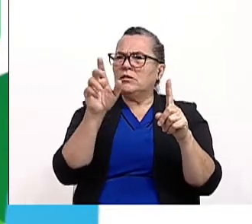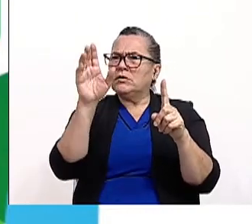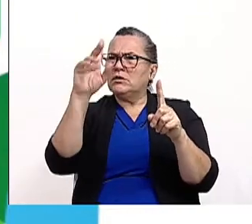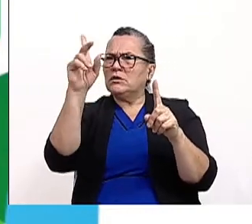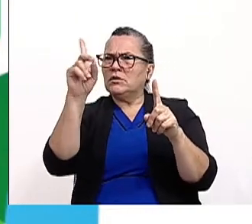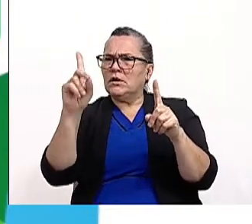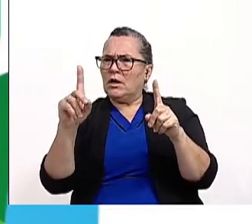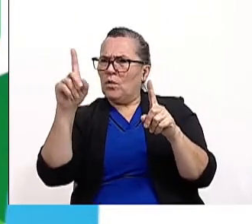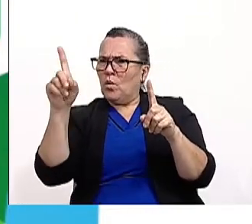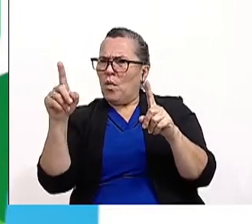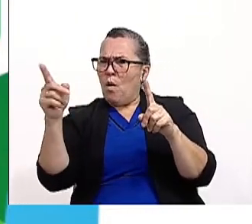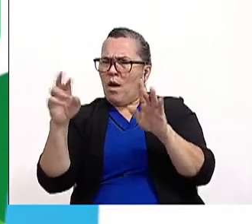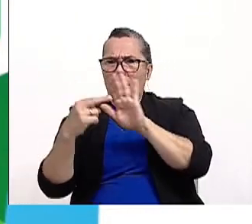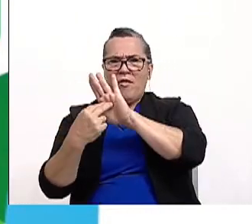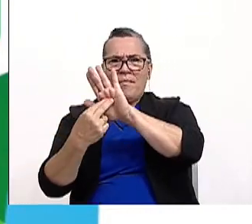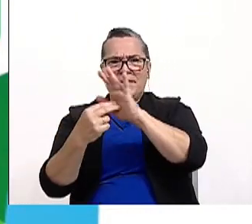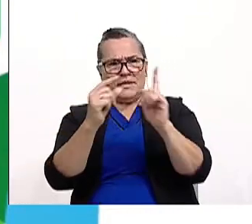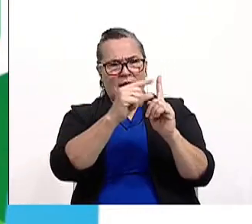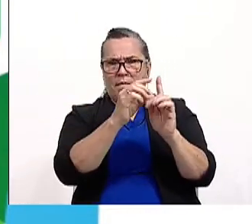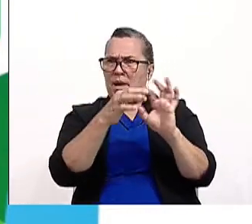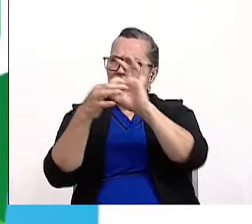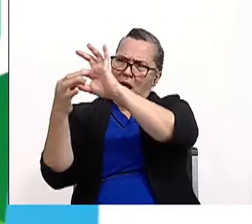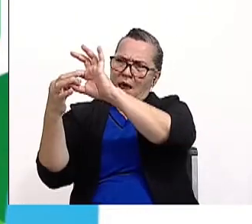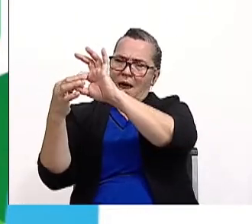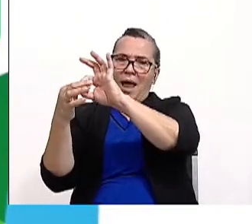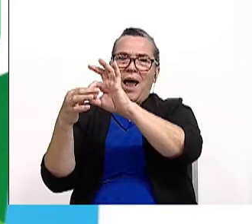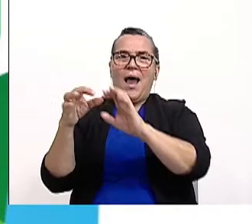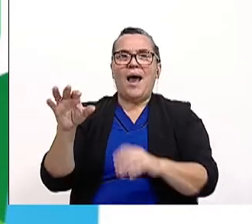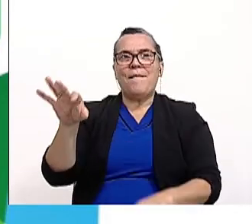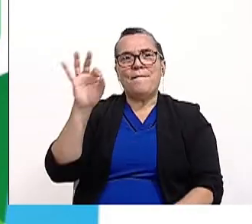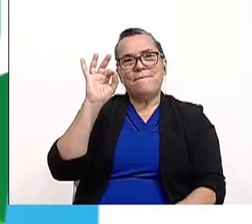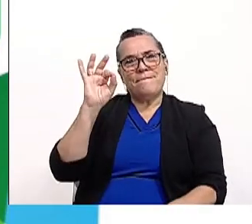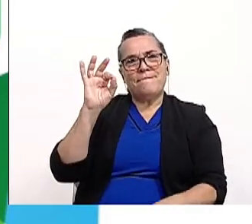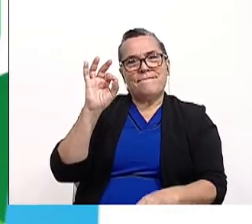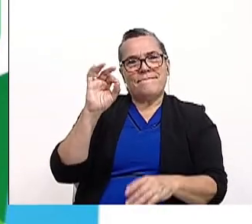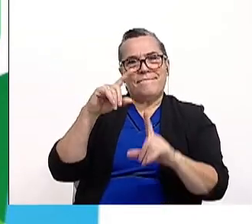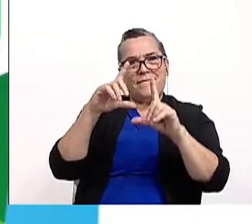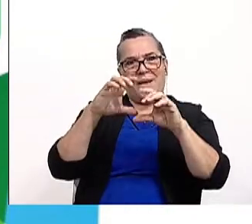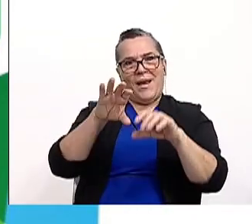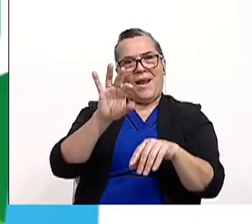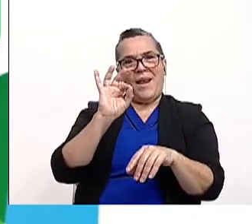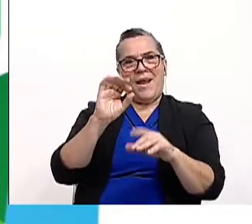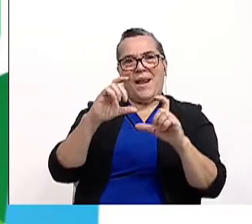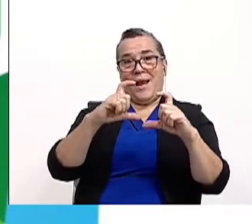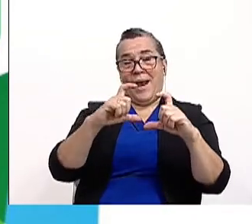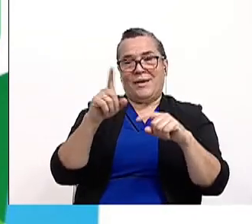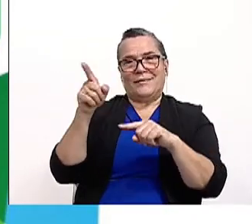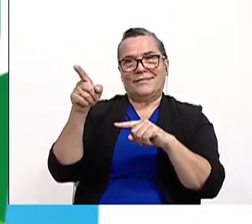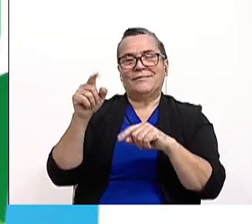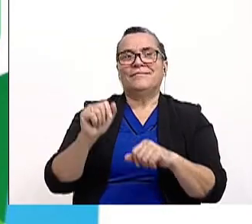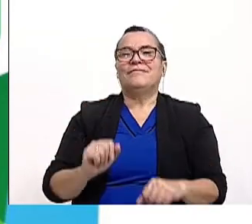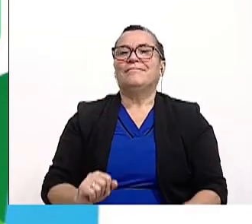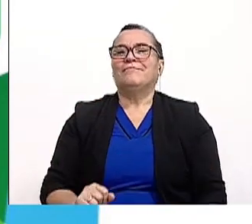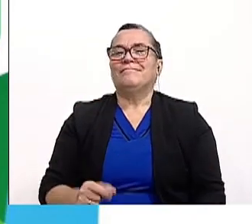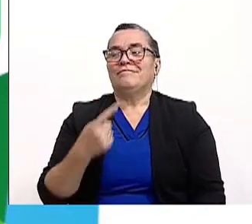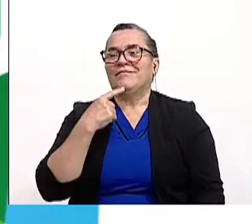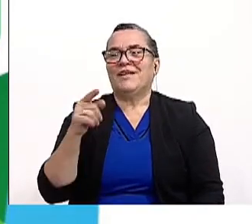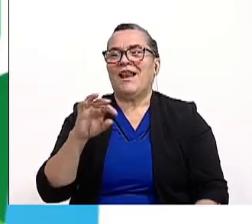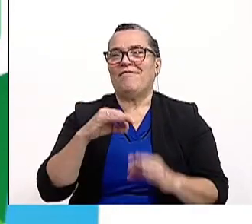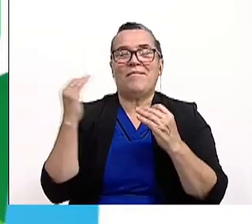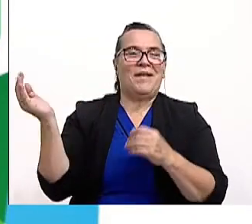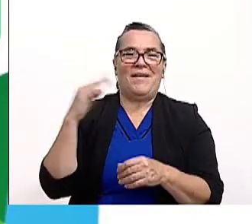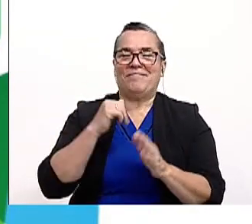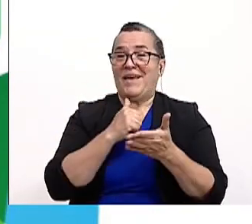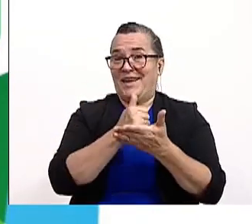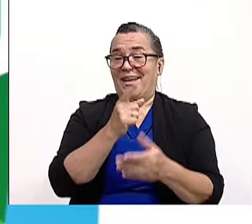that represents the word by picking the correct card. Are you ready? You can tell your family to help